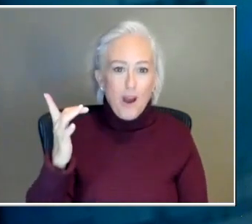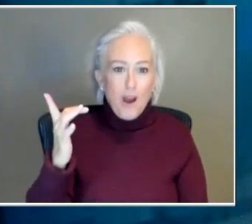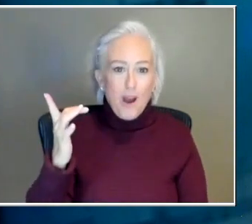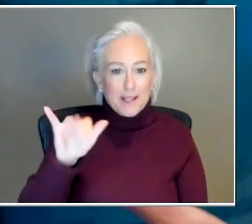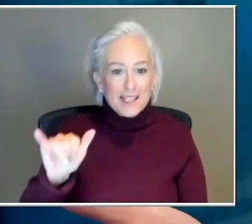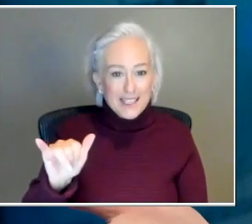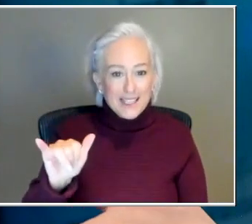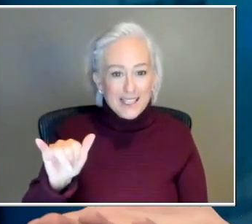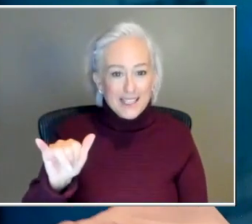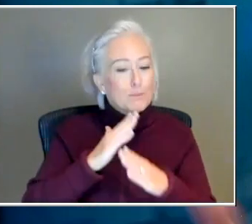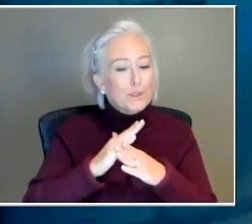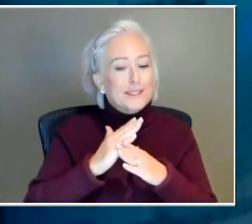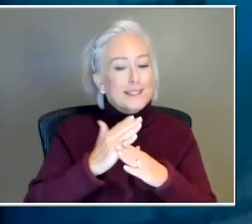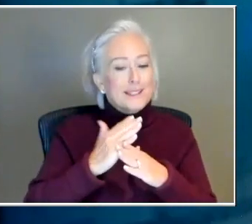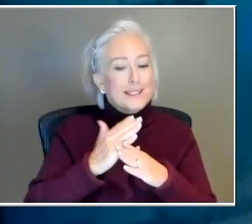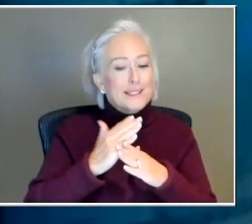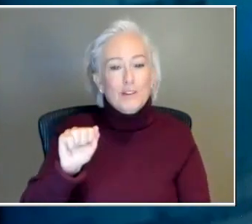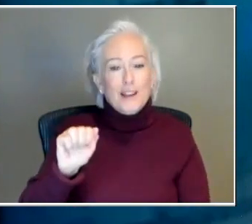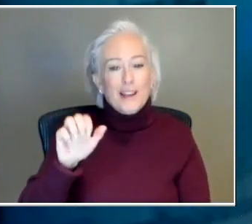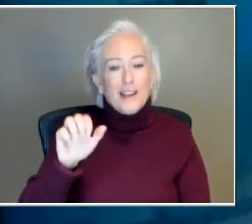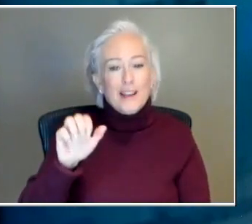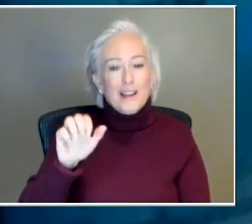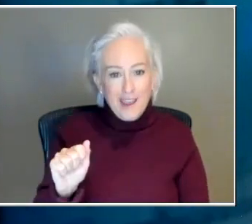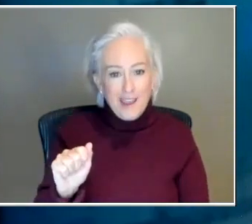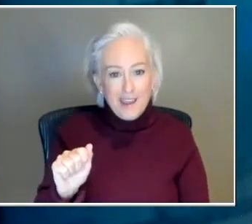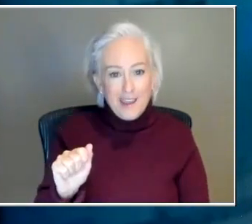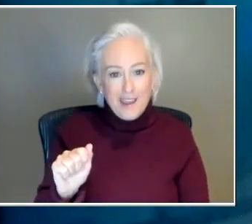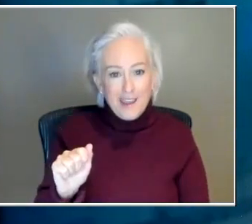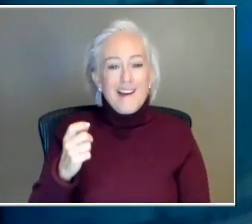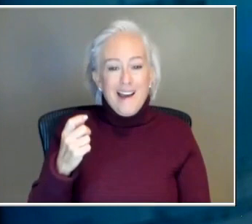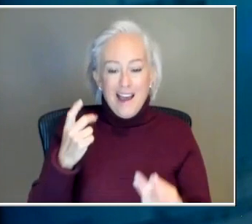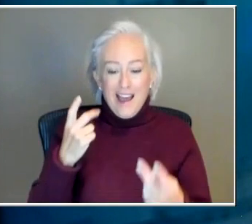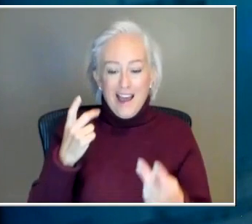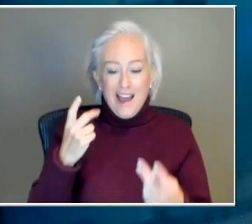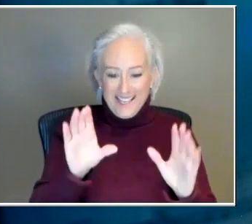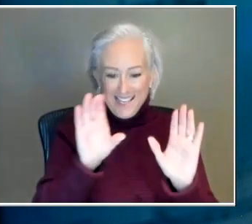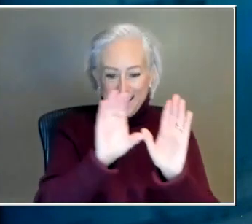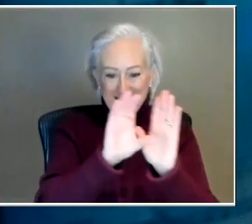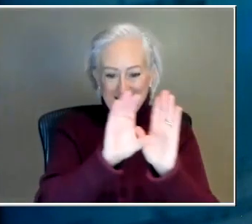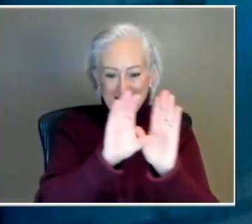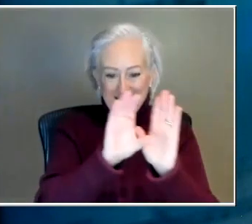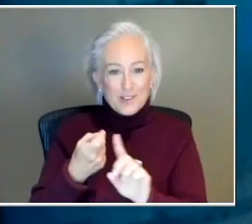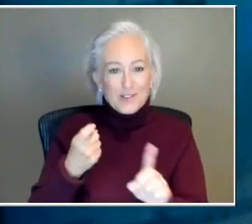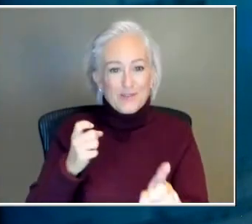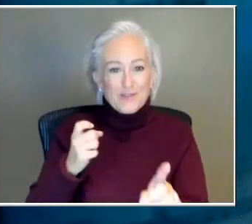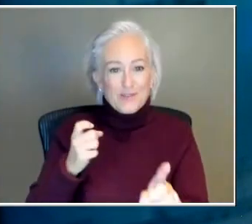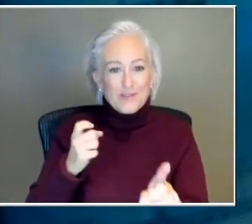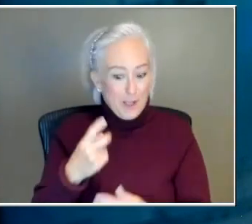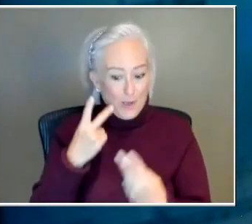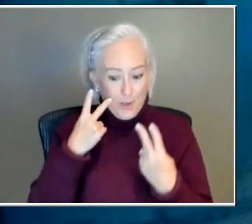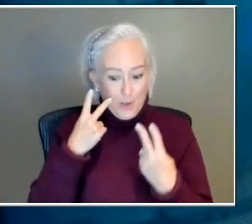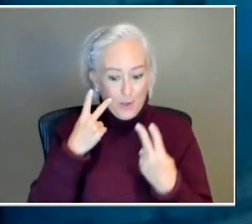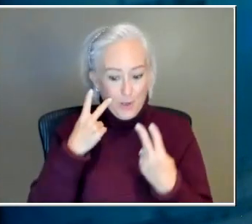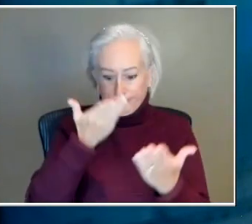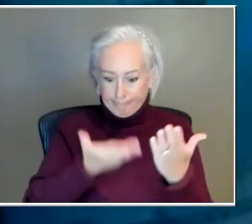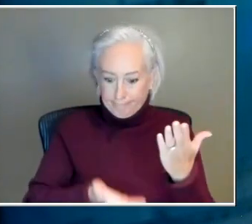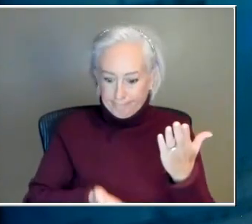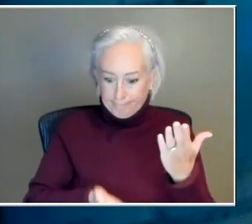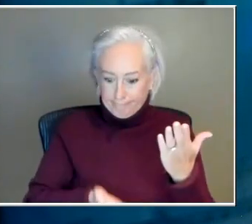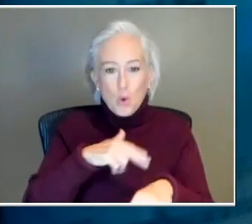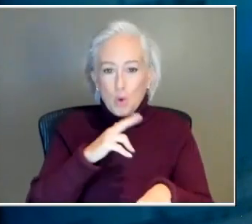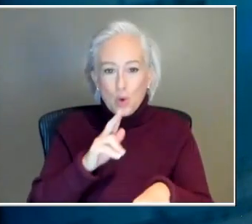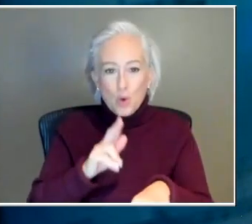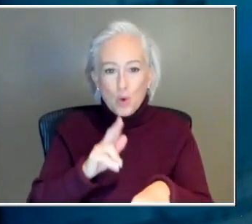But I've been watching all these pictures of Mallory kind of go through, and I think everyone can see she's entirely normal, and everything is perfectly normal, and it's